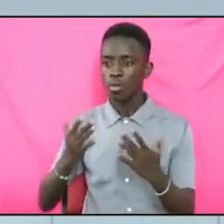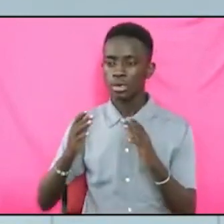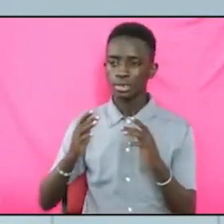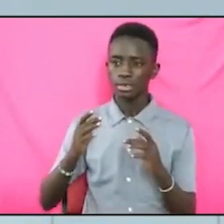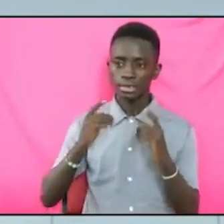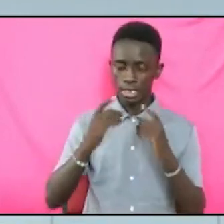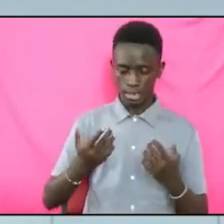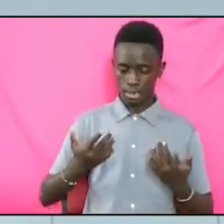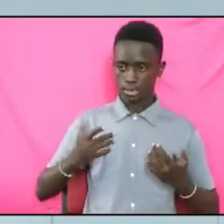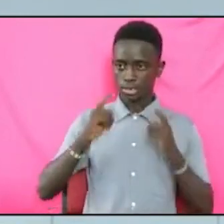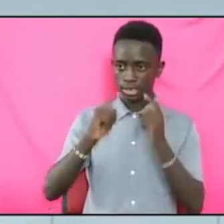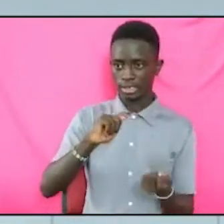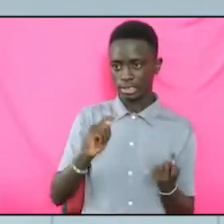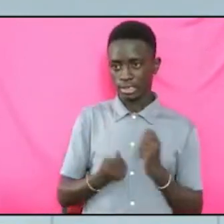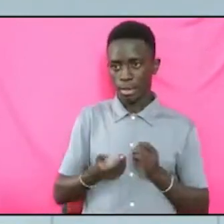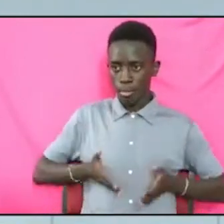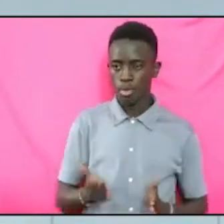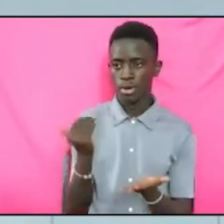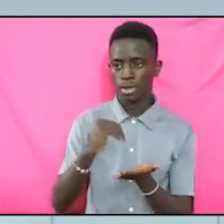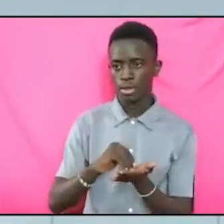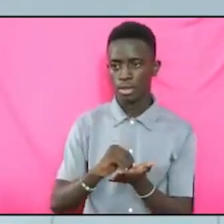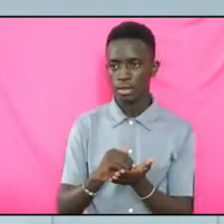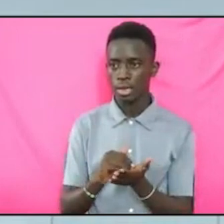Lord changes everything about us.